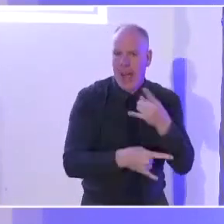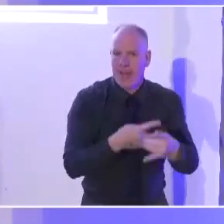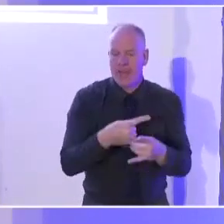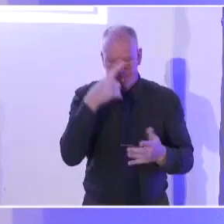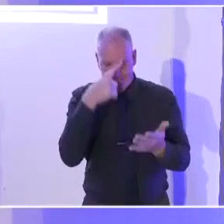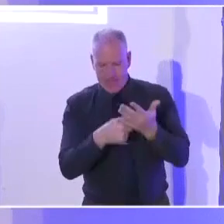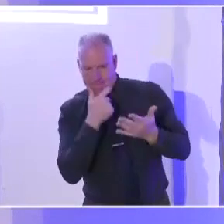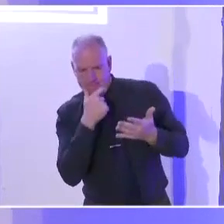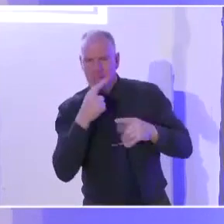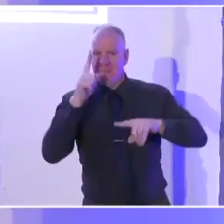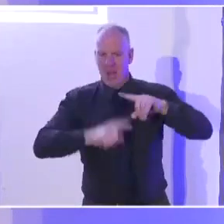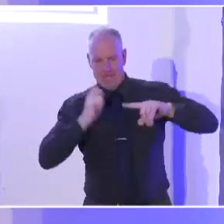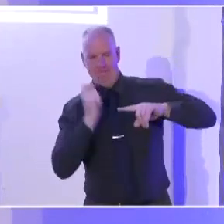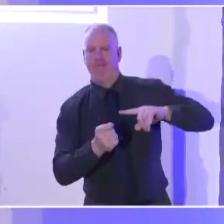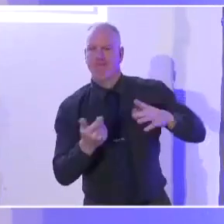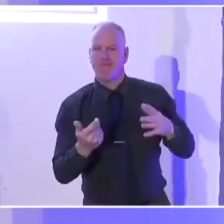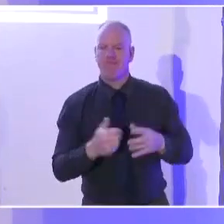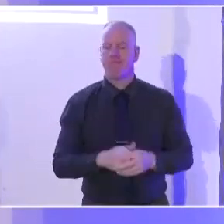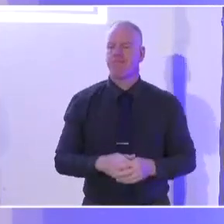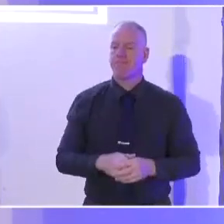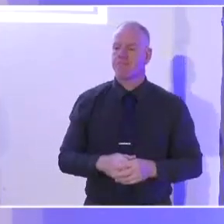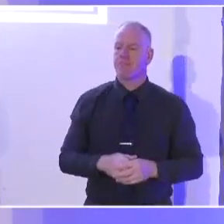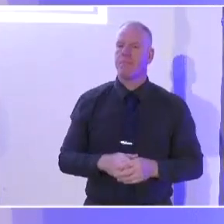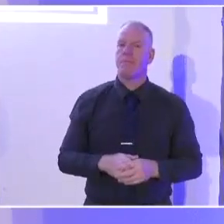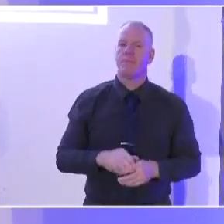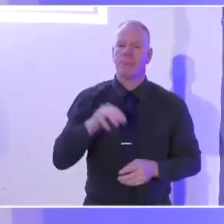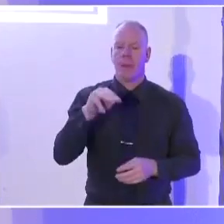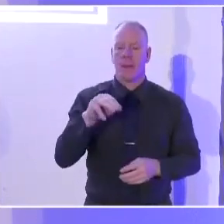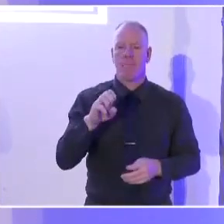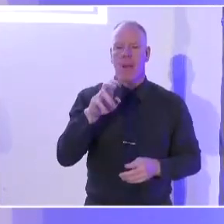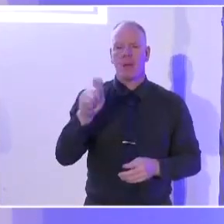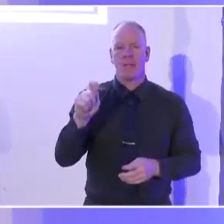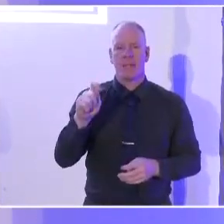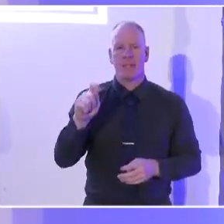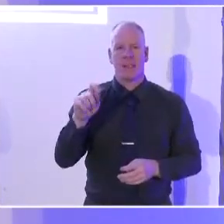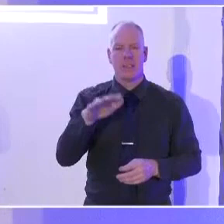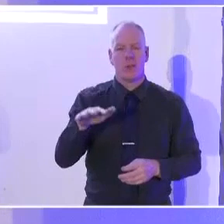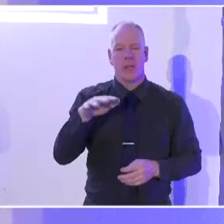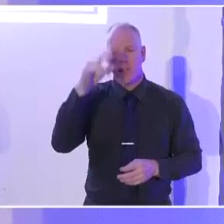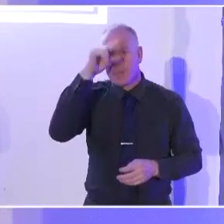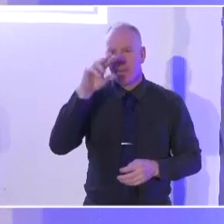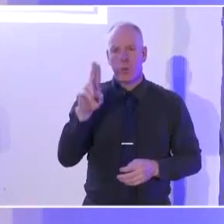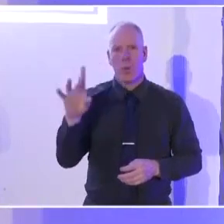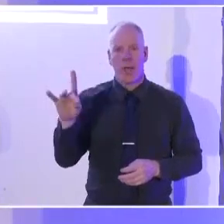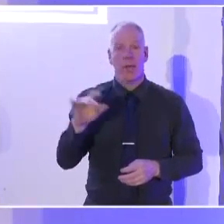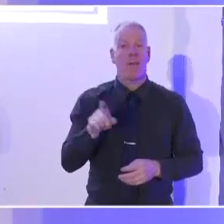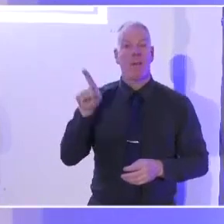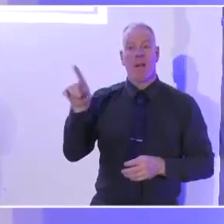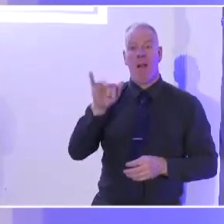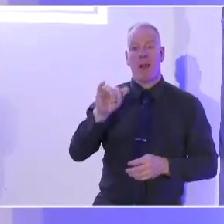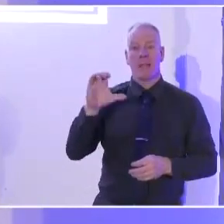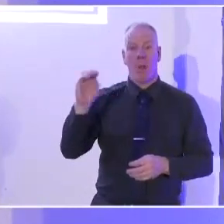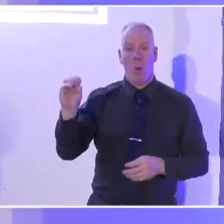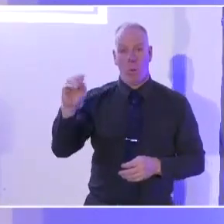the level of fine to be applied. In the Marriott case in the UK, the ICO took into account the fact